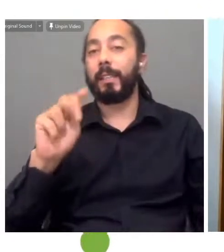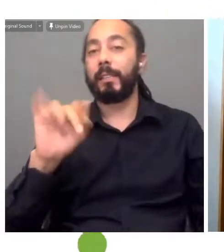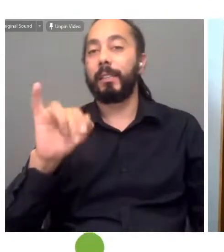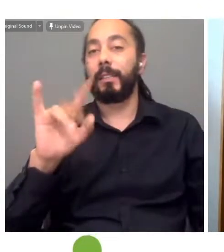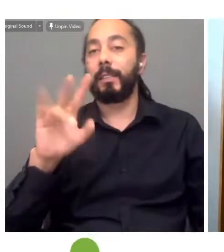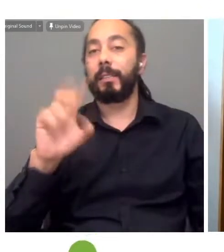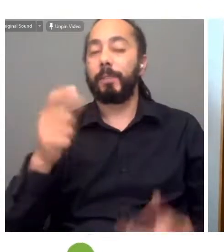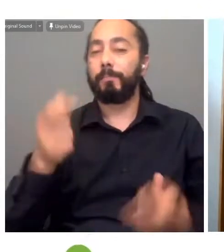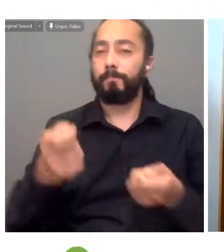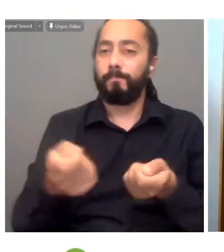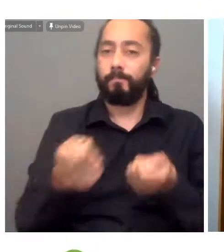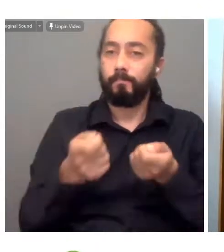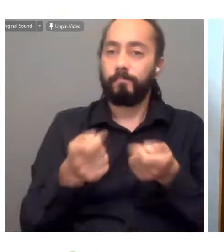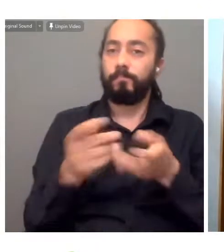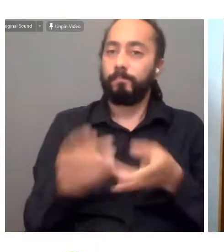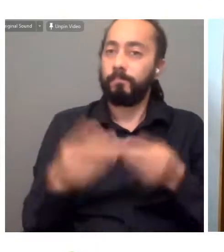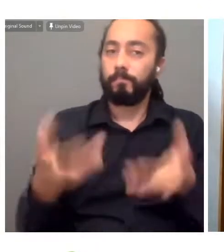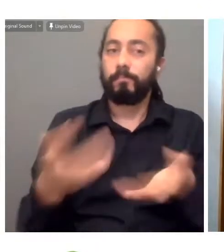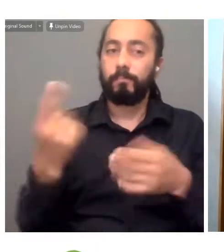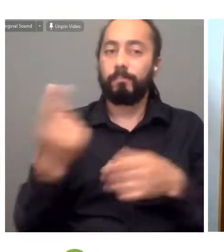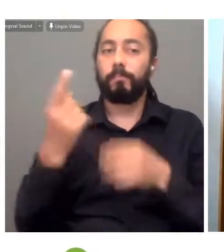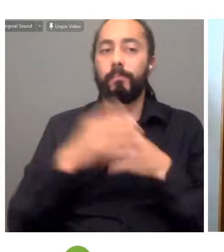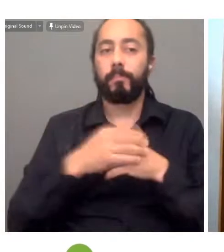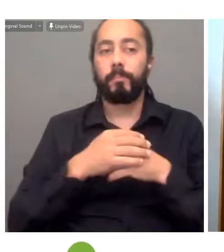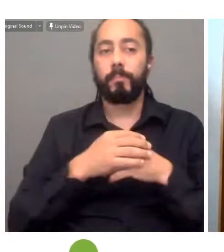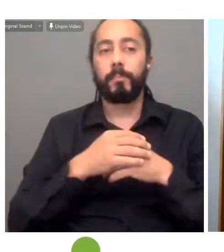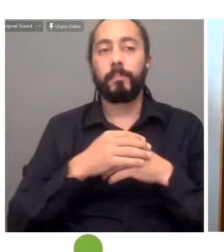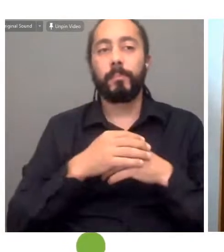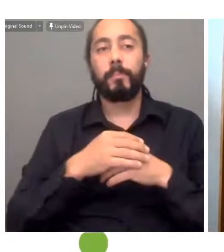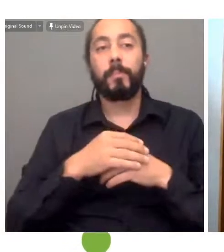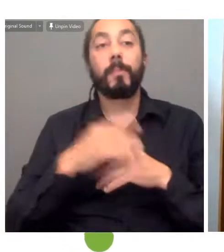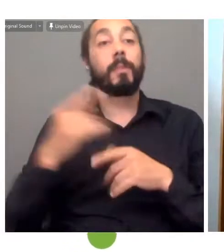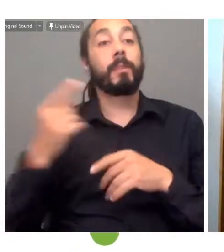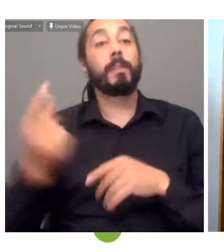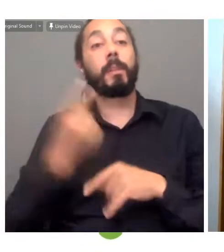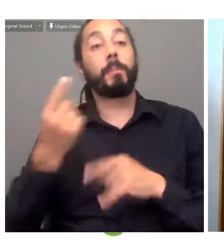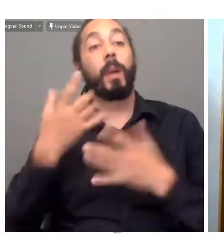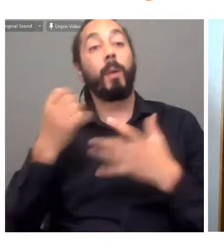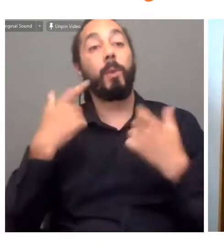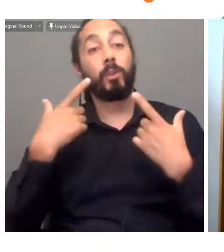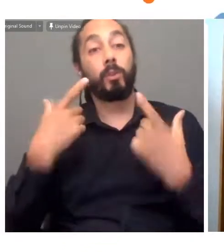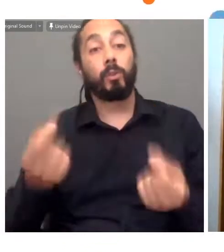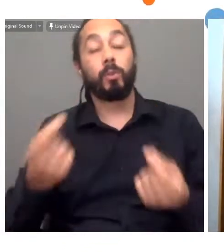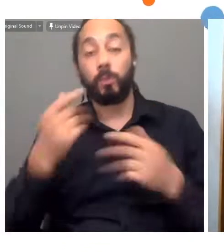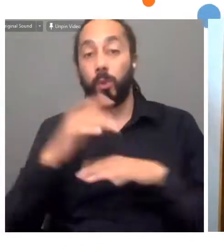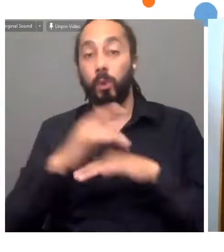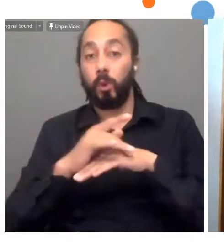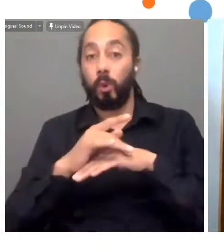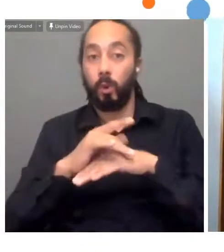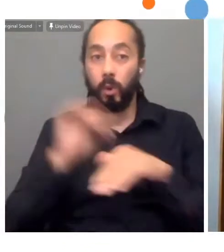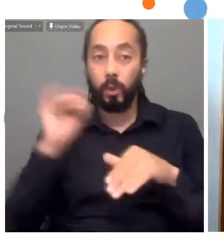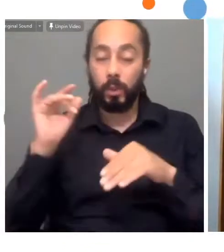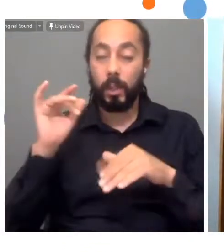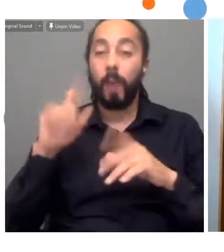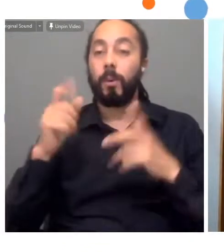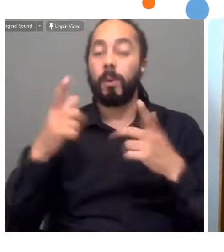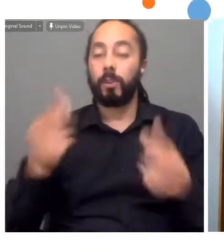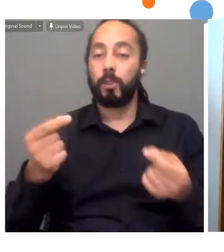One thing that I want to do very early on when the House comes back is to table a bill